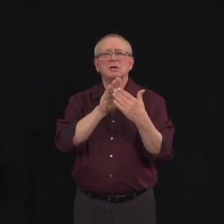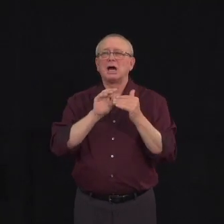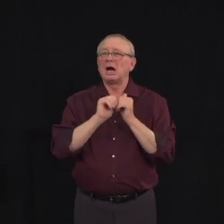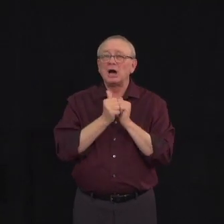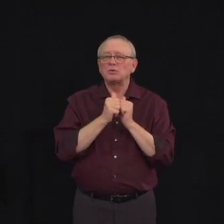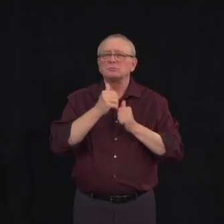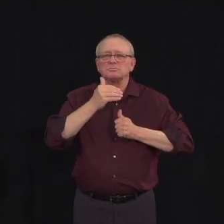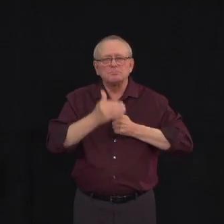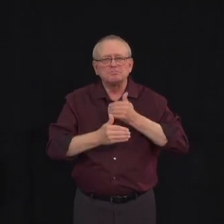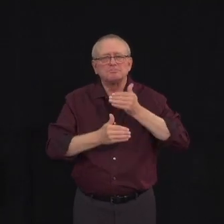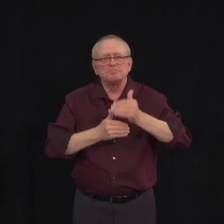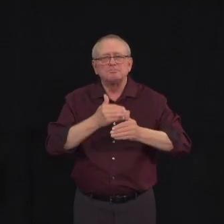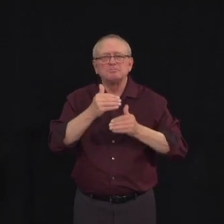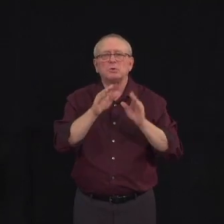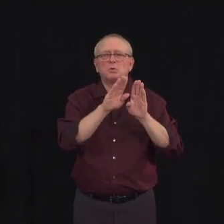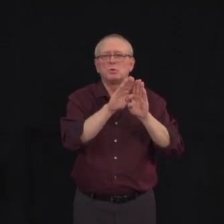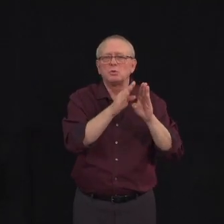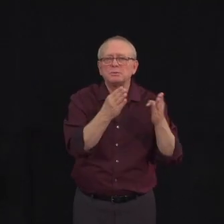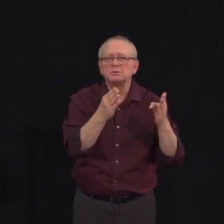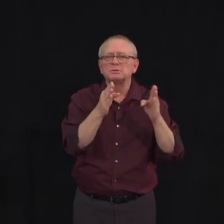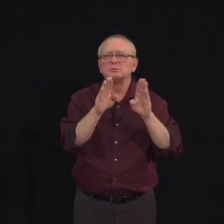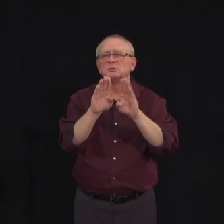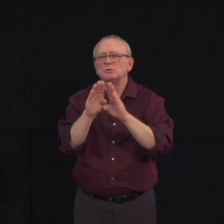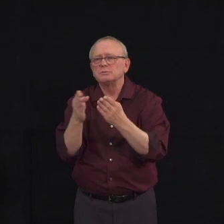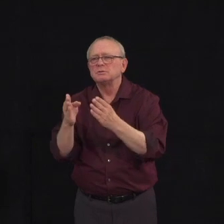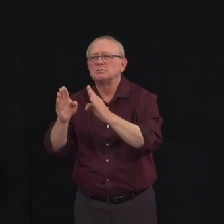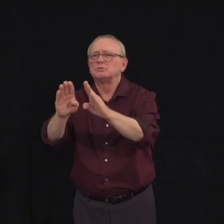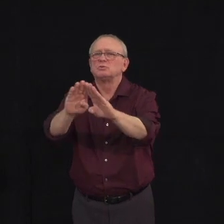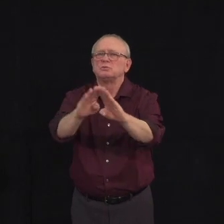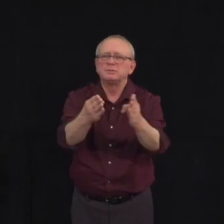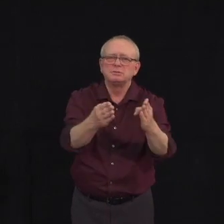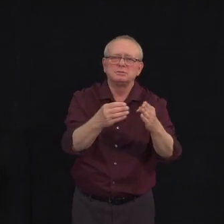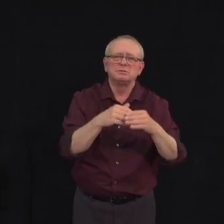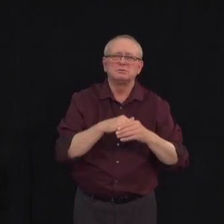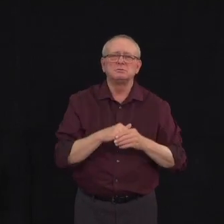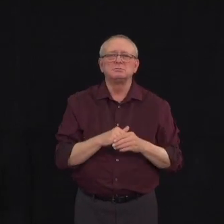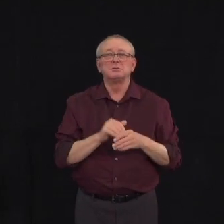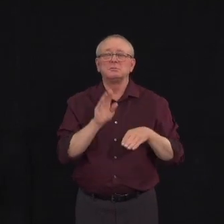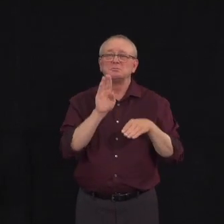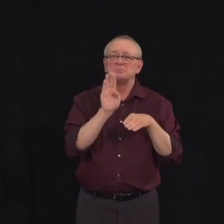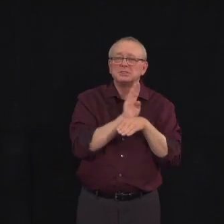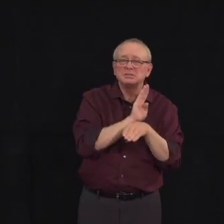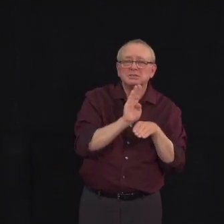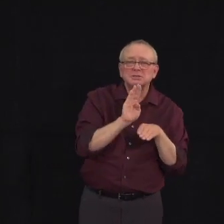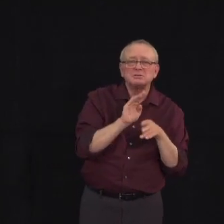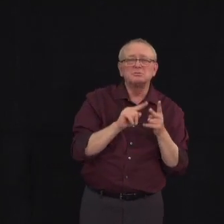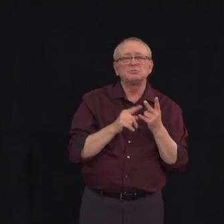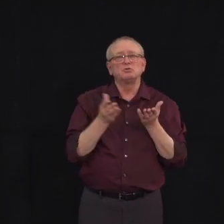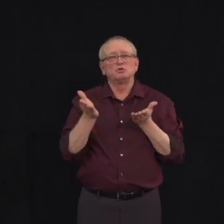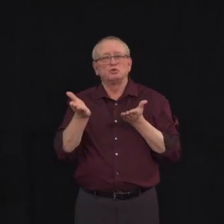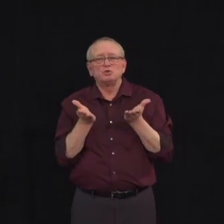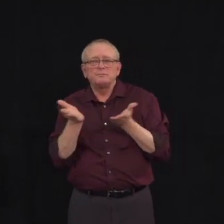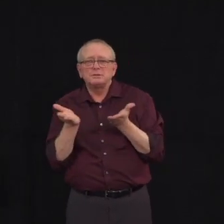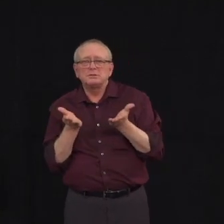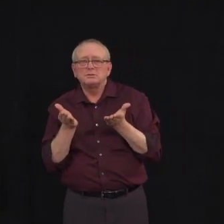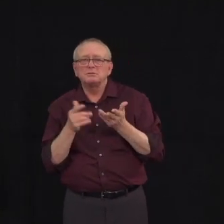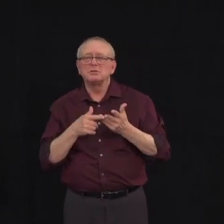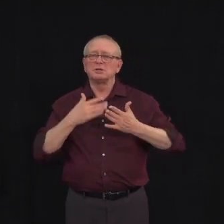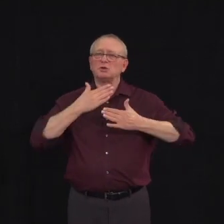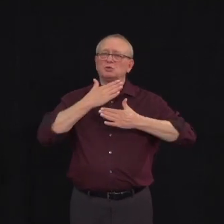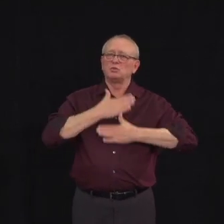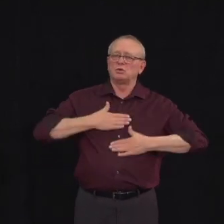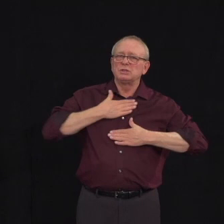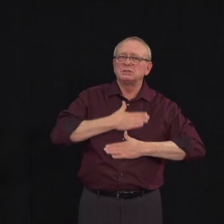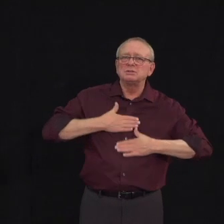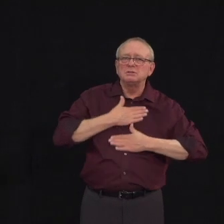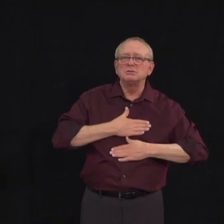strategy will allow for the gradual reopening of businesses, services, and recreational opportunities as they're able to